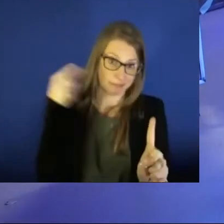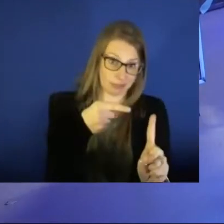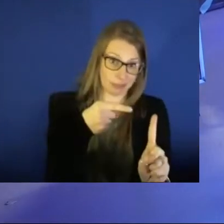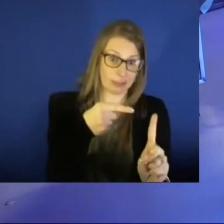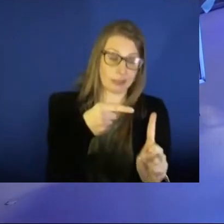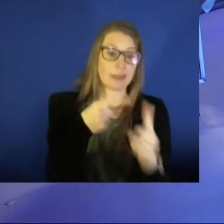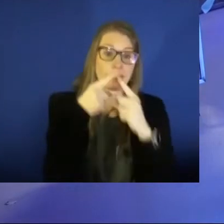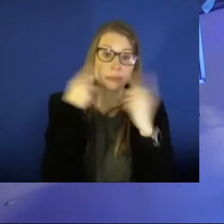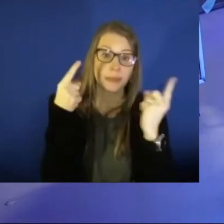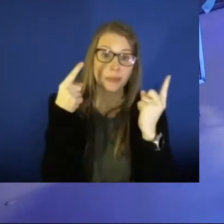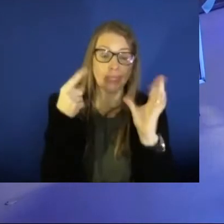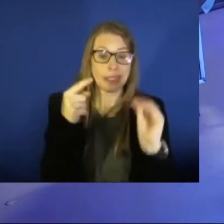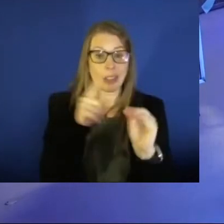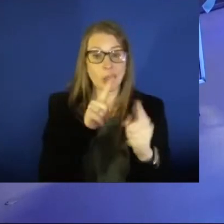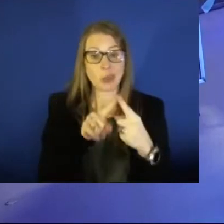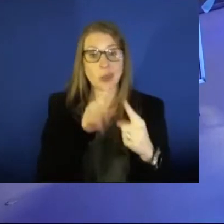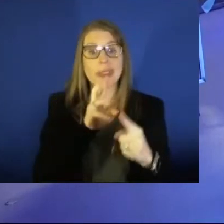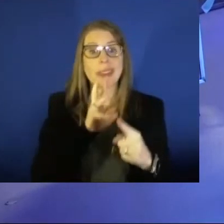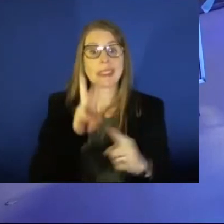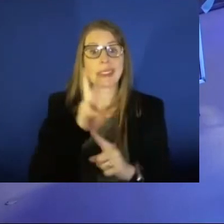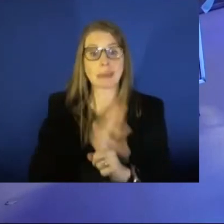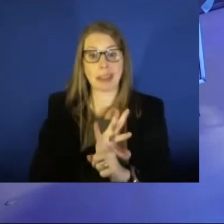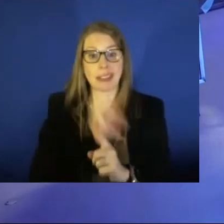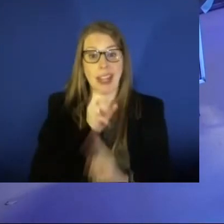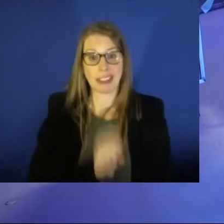0 to 6 months of age. Right. And so,